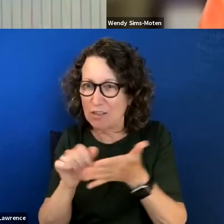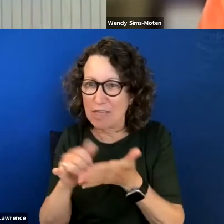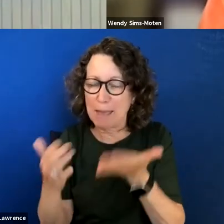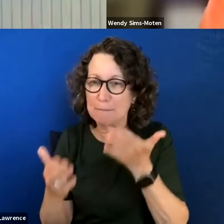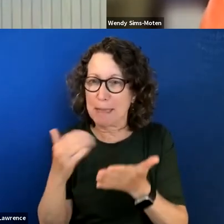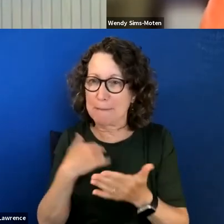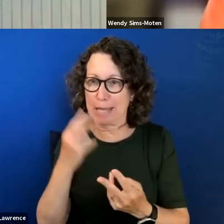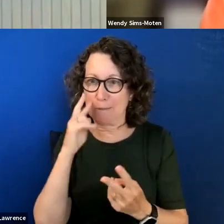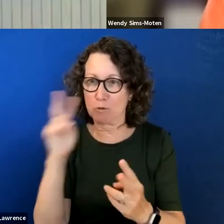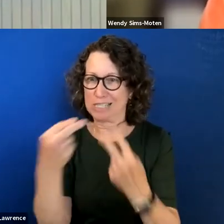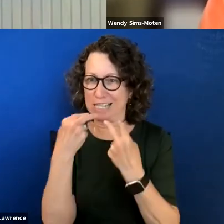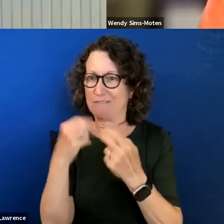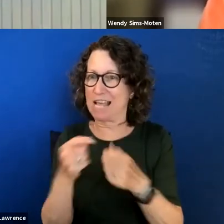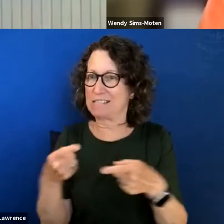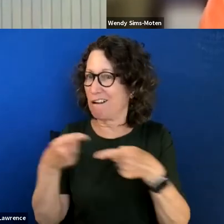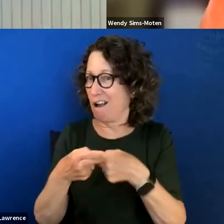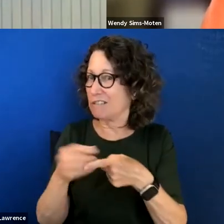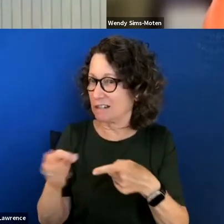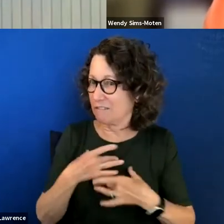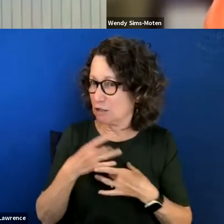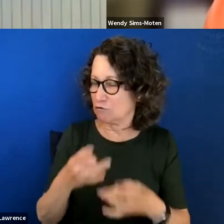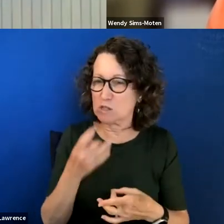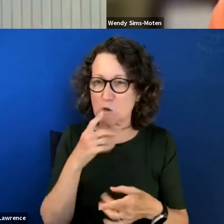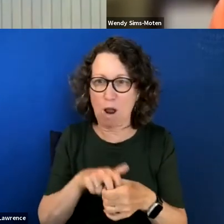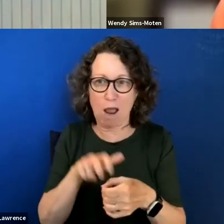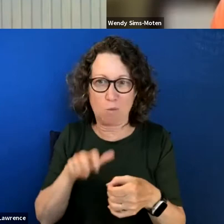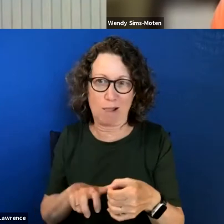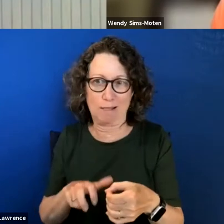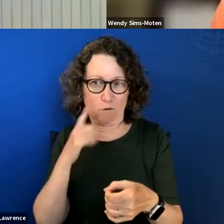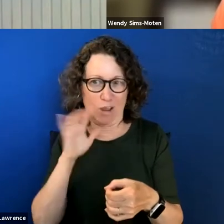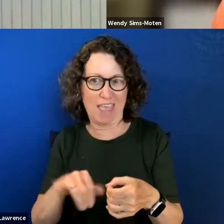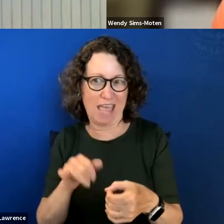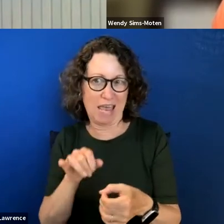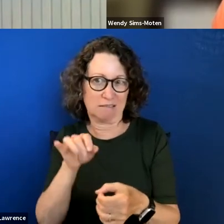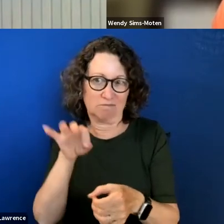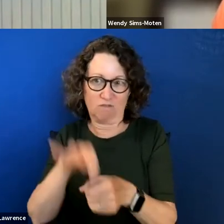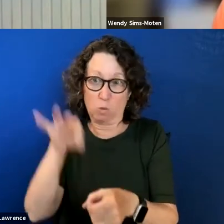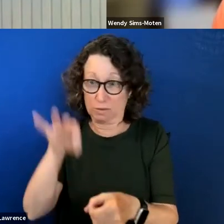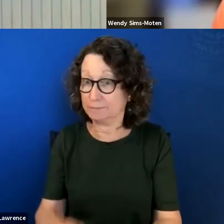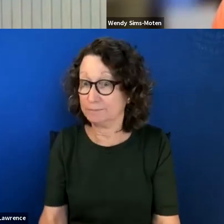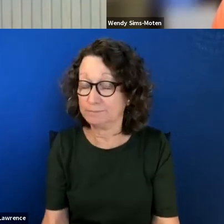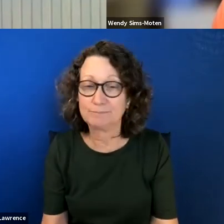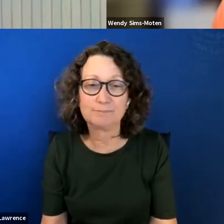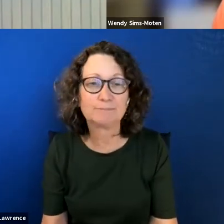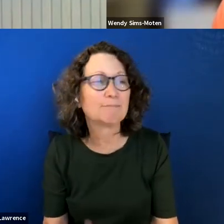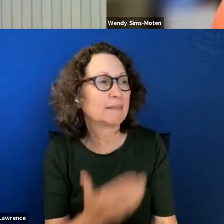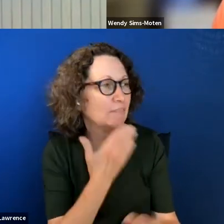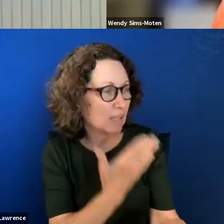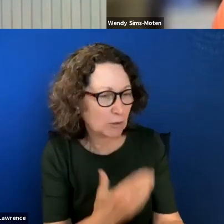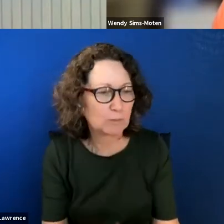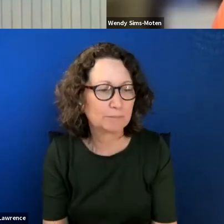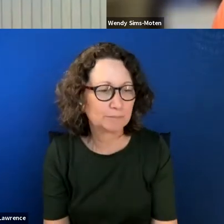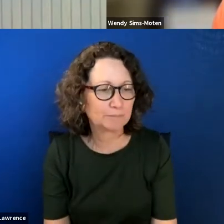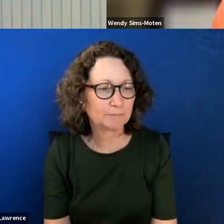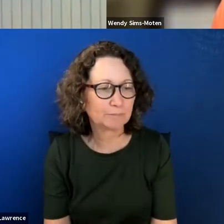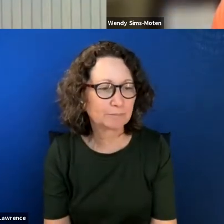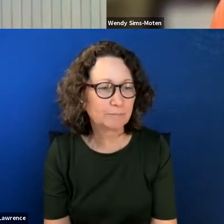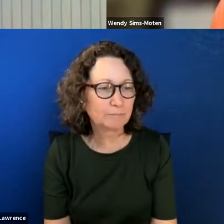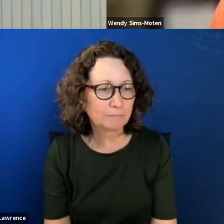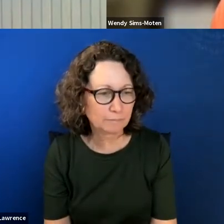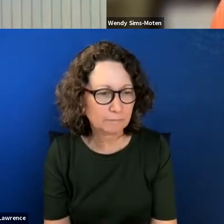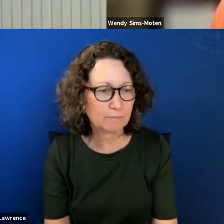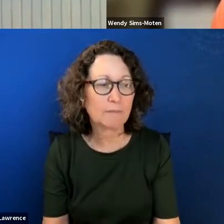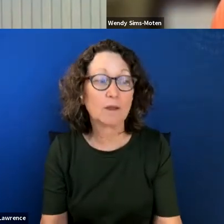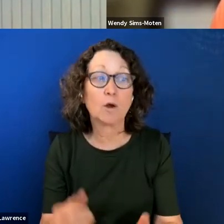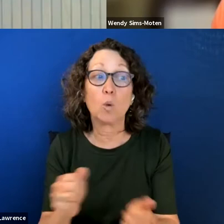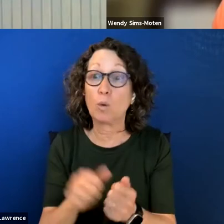be perceived as a conflict of interest, so I will recuse myself from this item. Thank you. So with